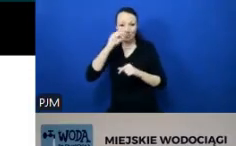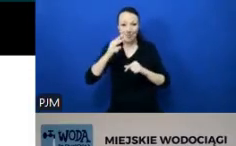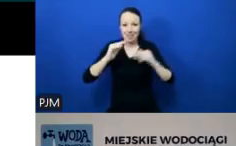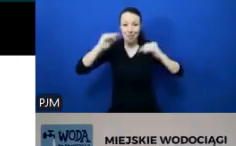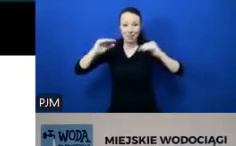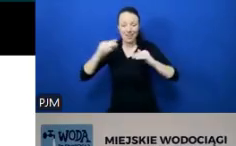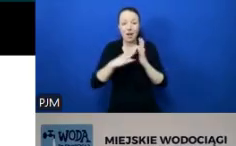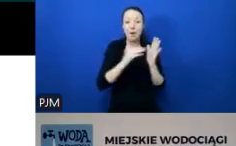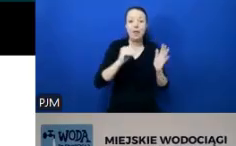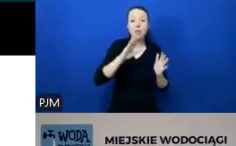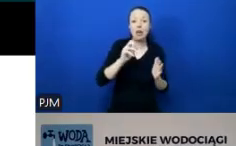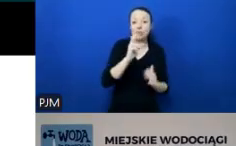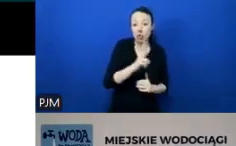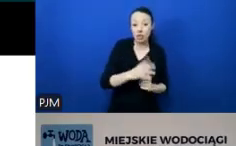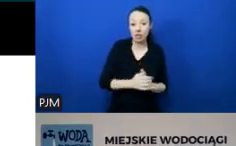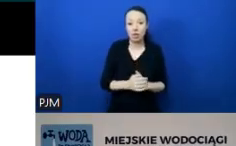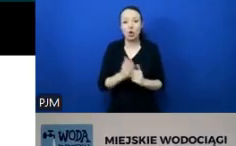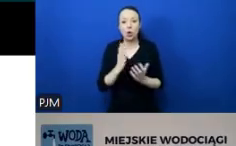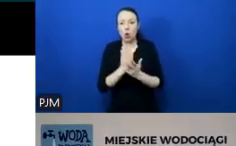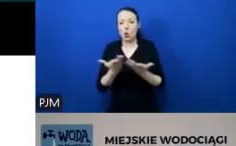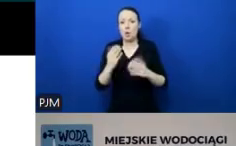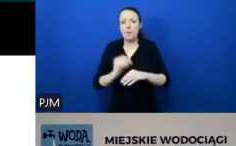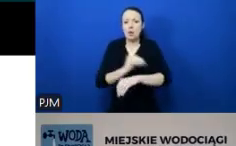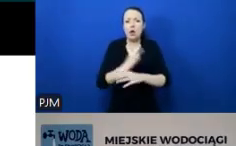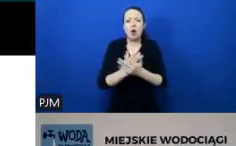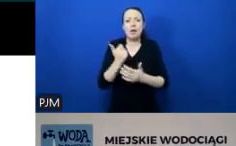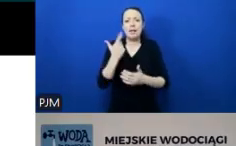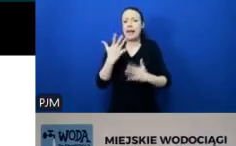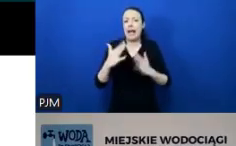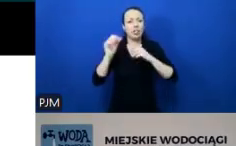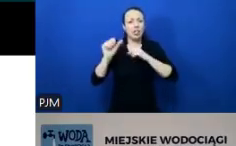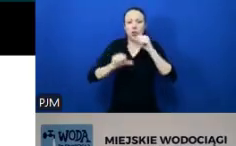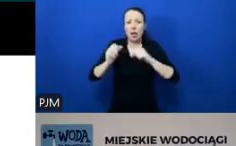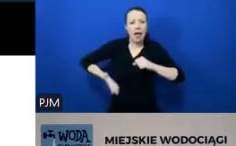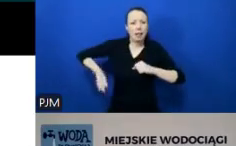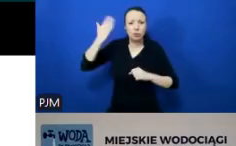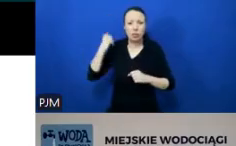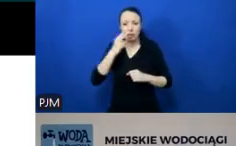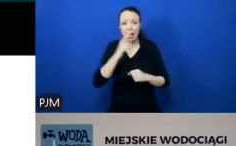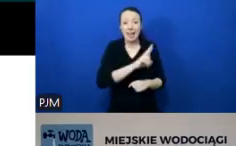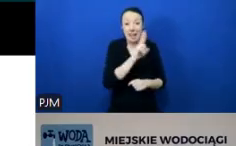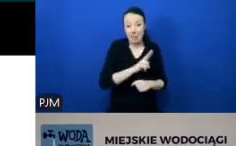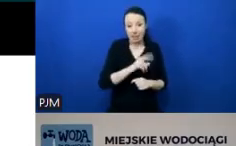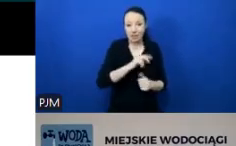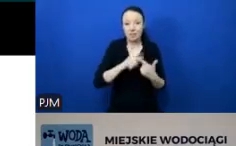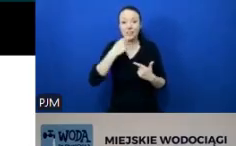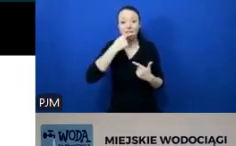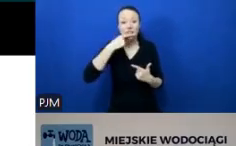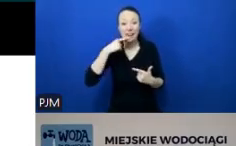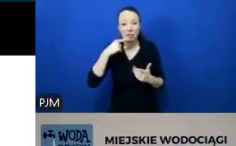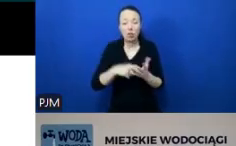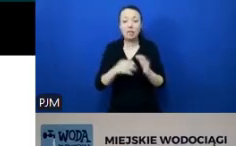The part in the middle shows us the comparison with the Błaszczyk model that was mostly used